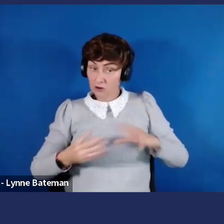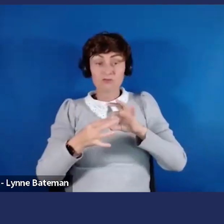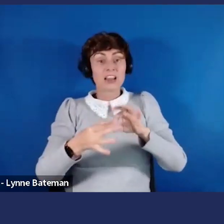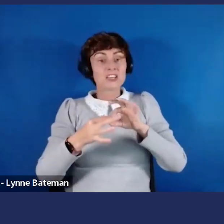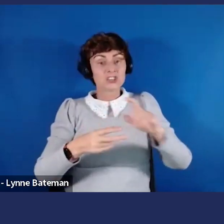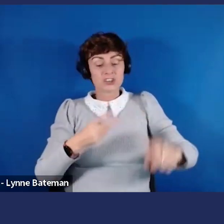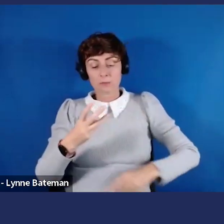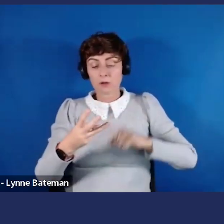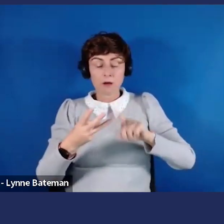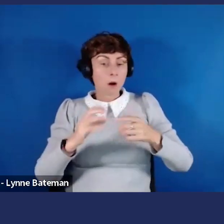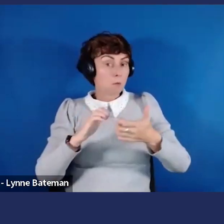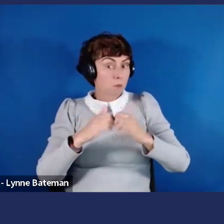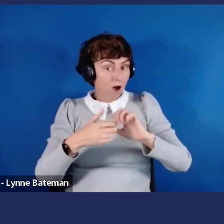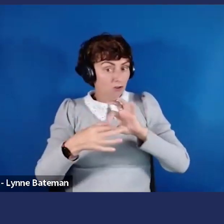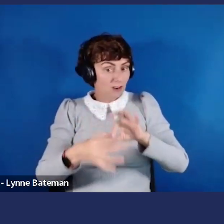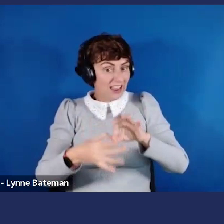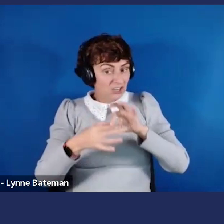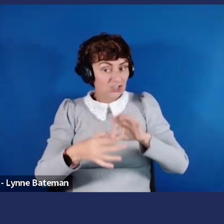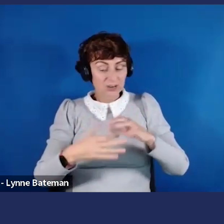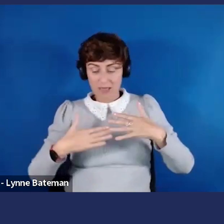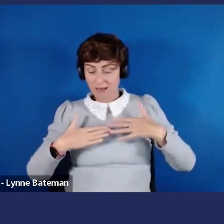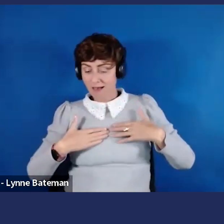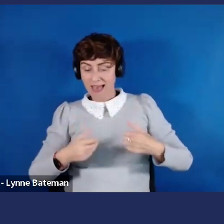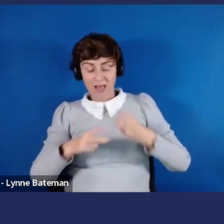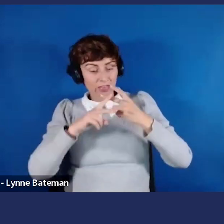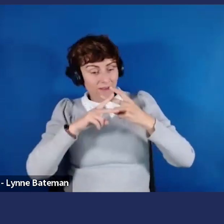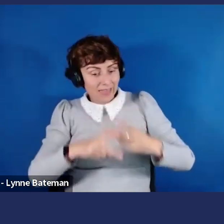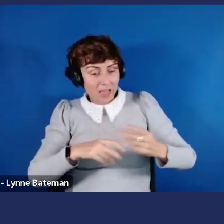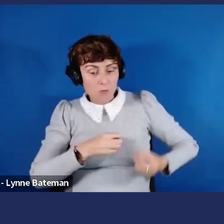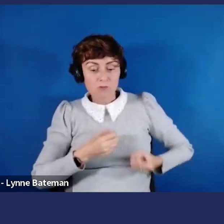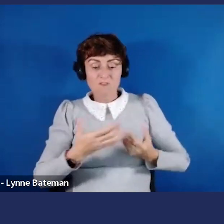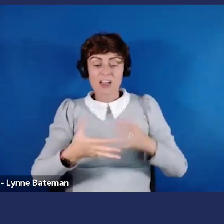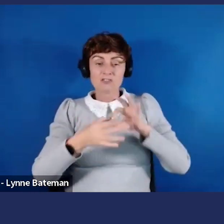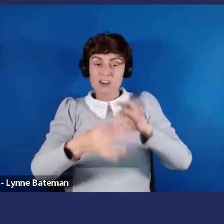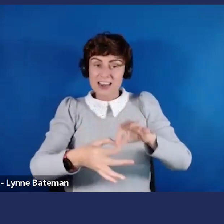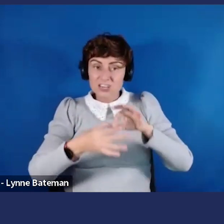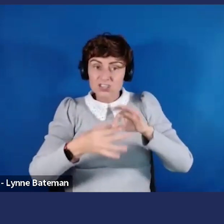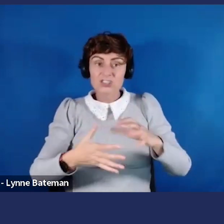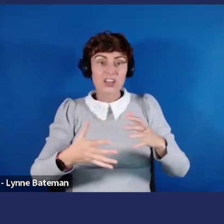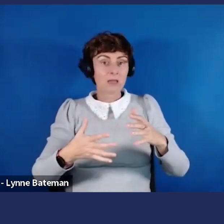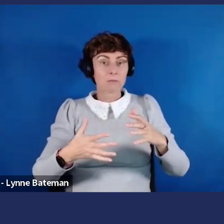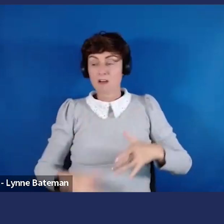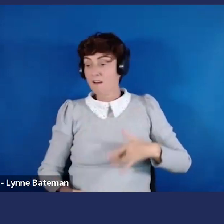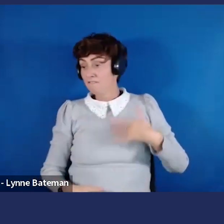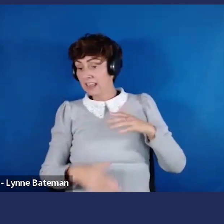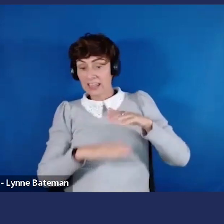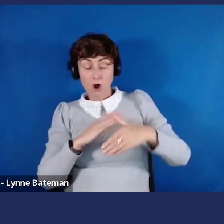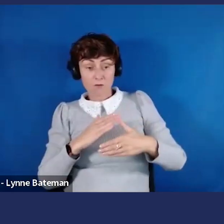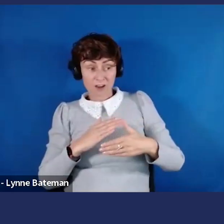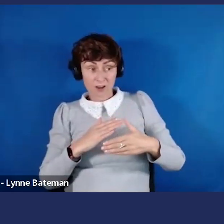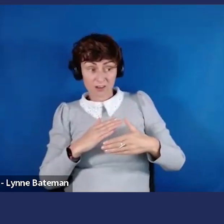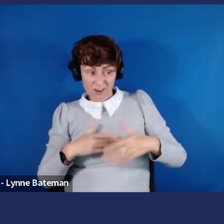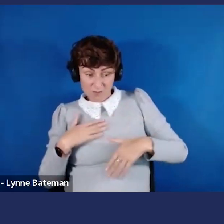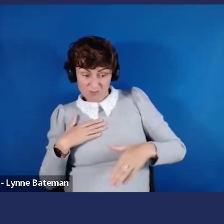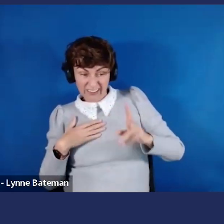relationship with her partner, her relationship with healthcare providers and maternity staff, her feelings about future pregnancy, and